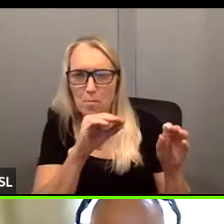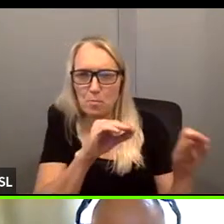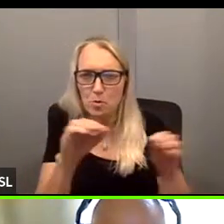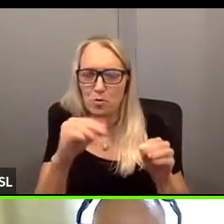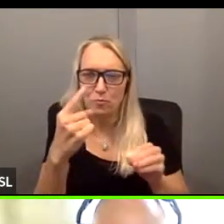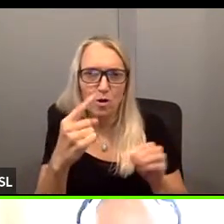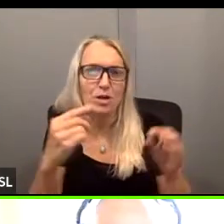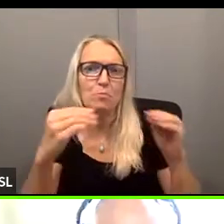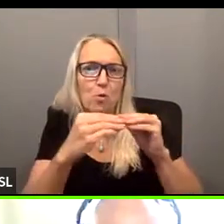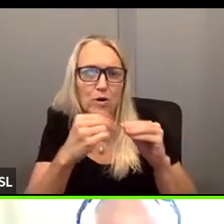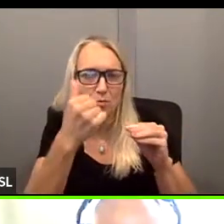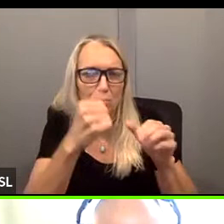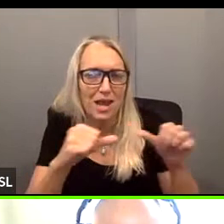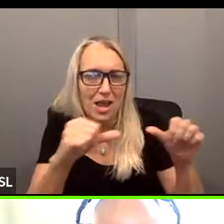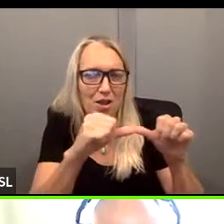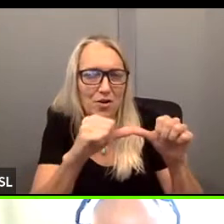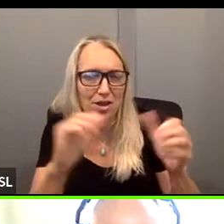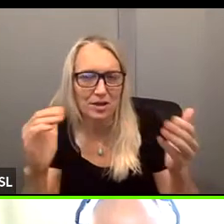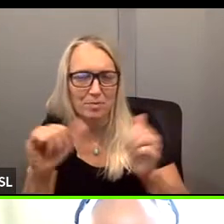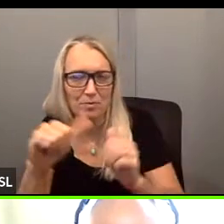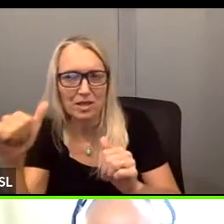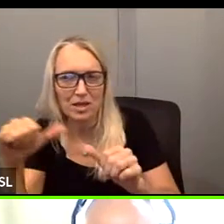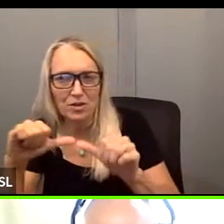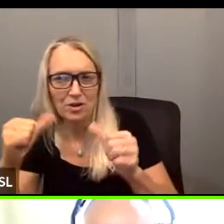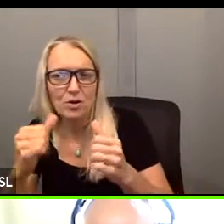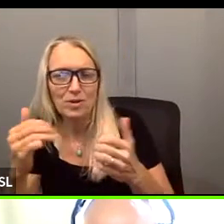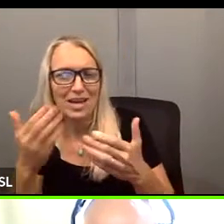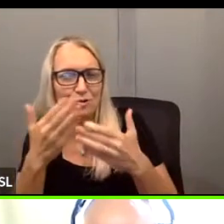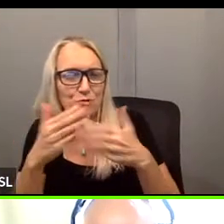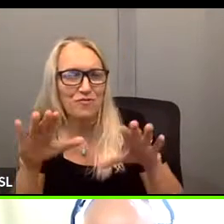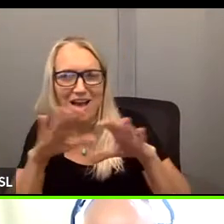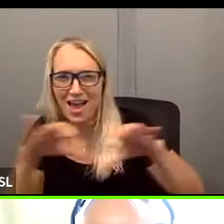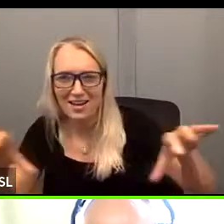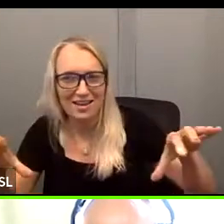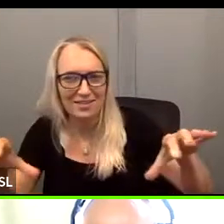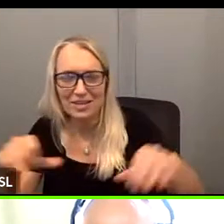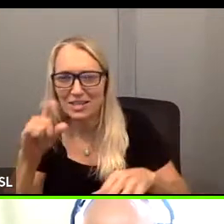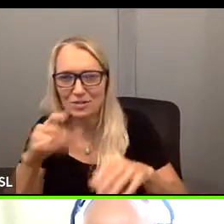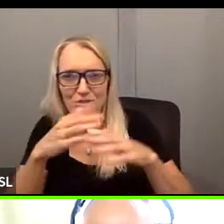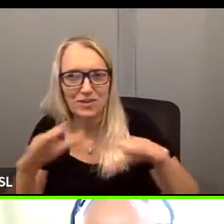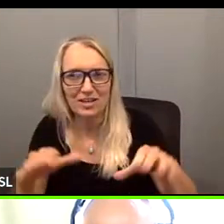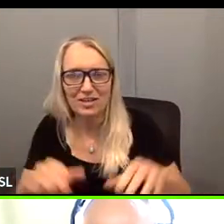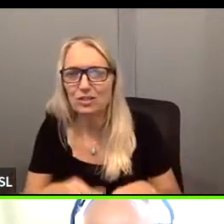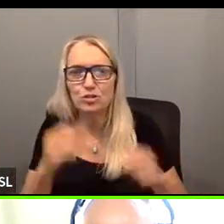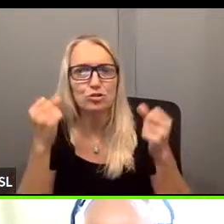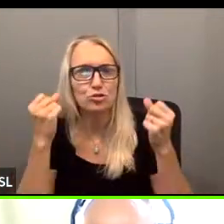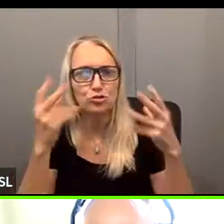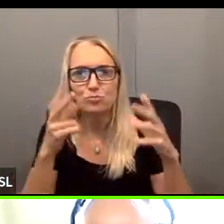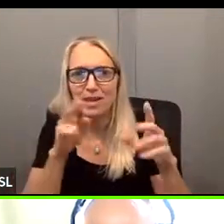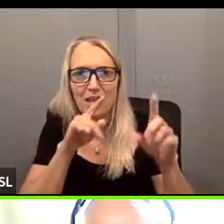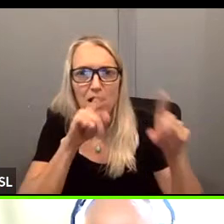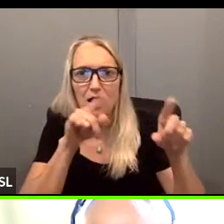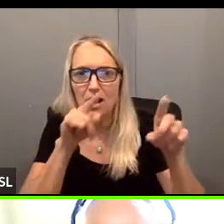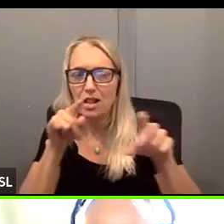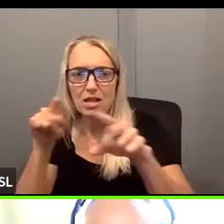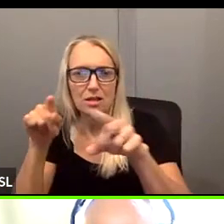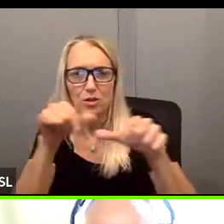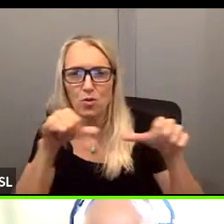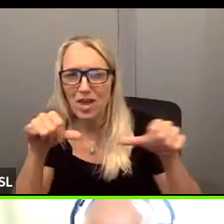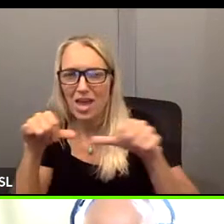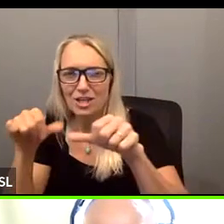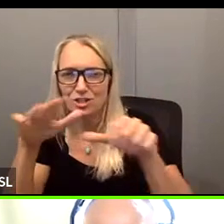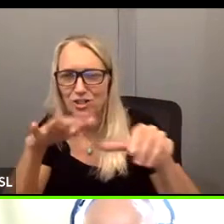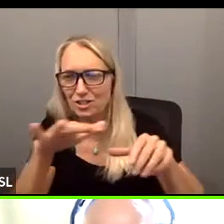of one rather than have those divided, because they have to go to too many locations to really